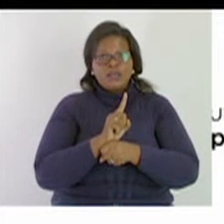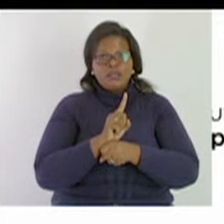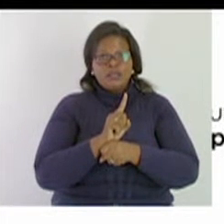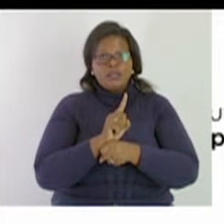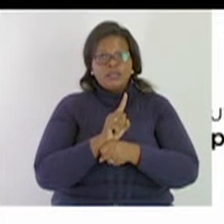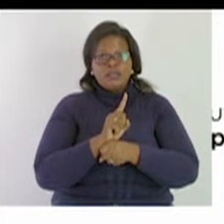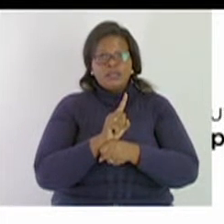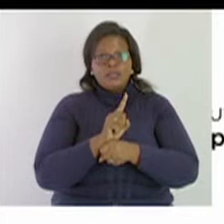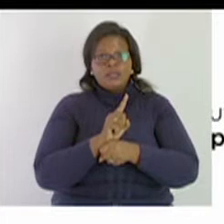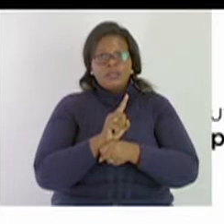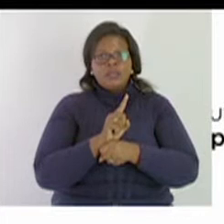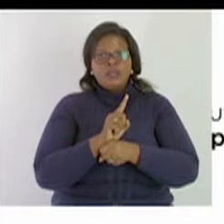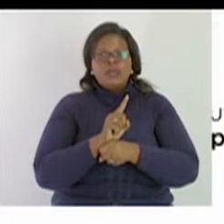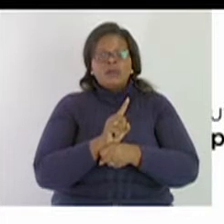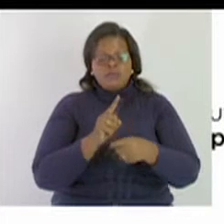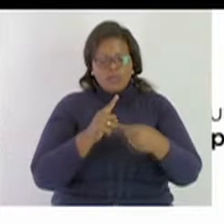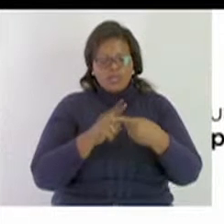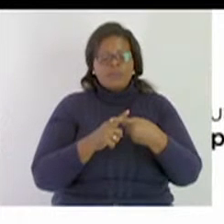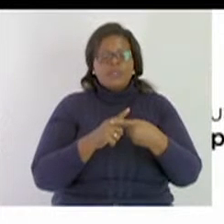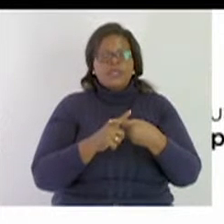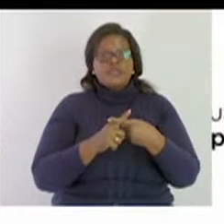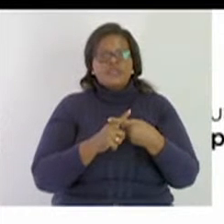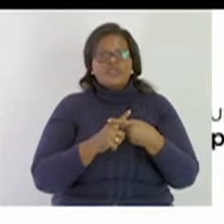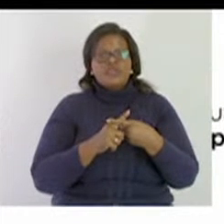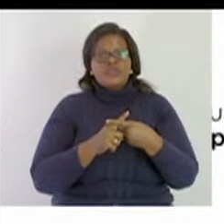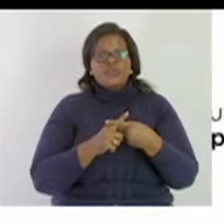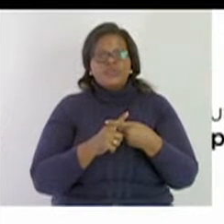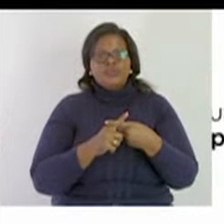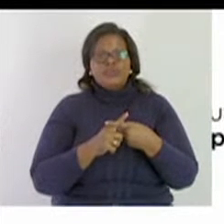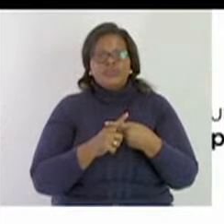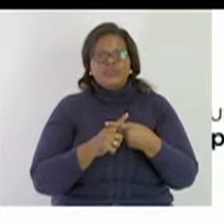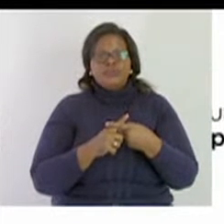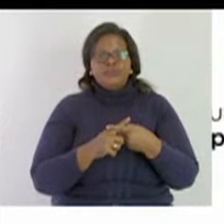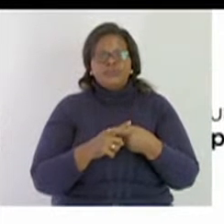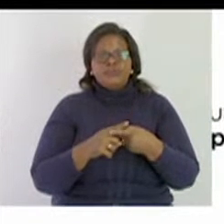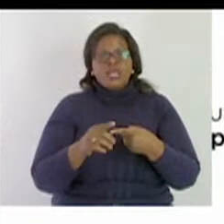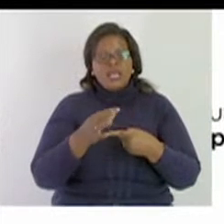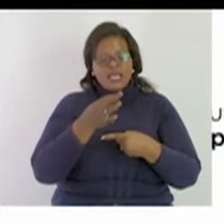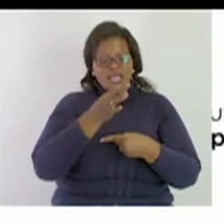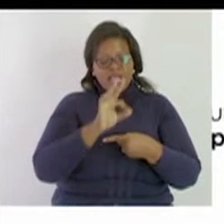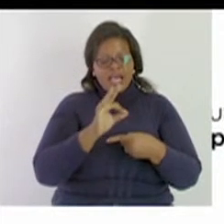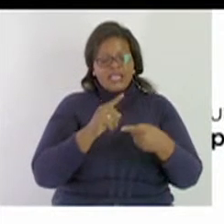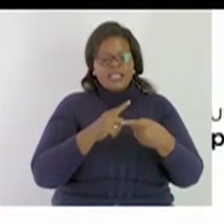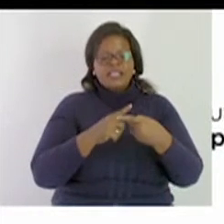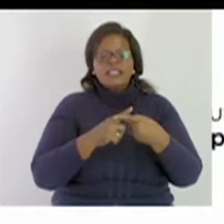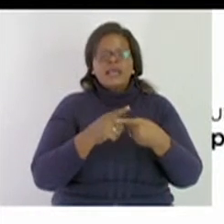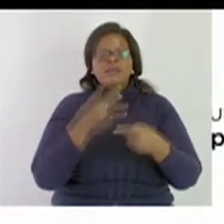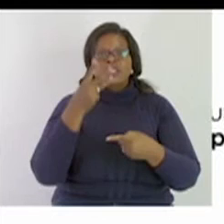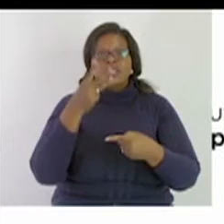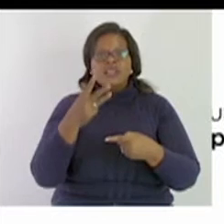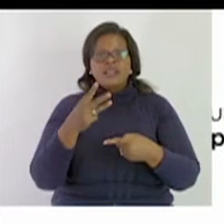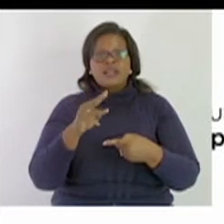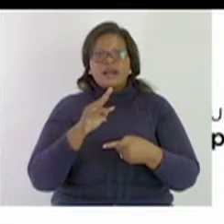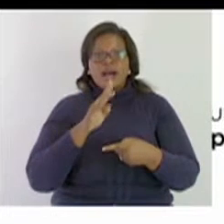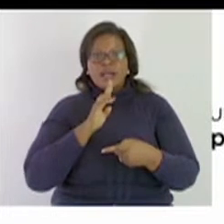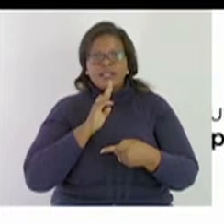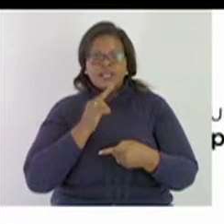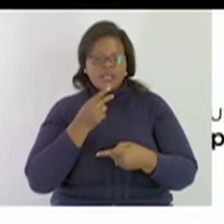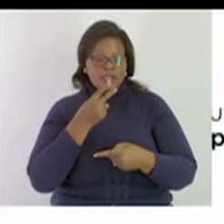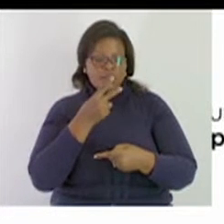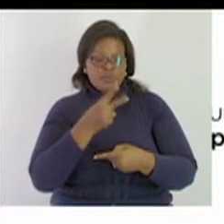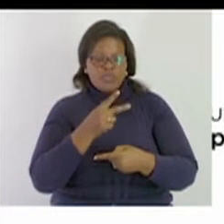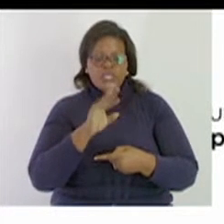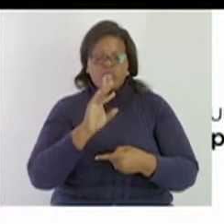there is multiplication. So what is the answer to 9 times 3?